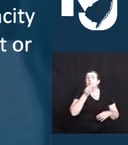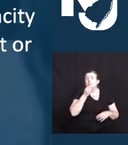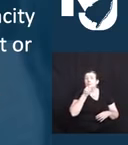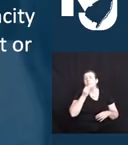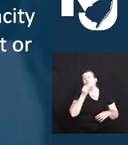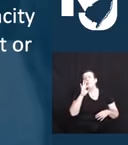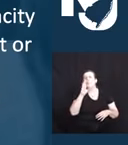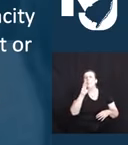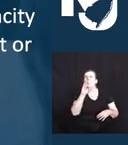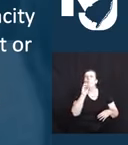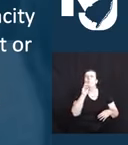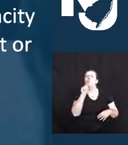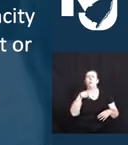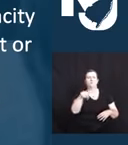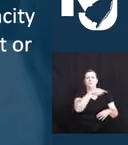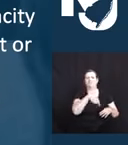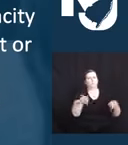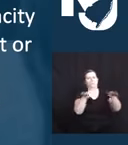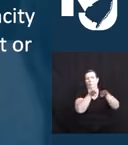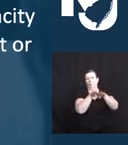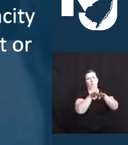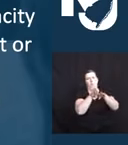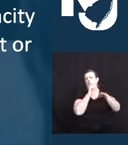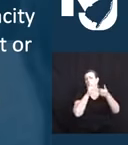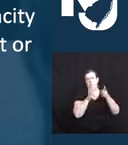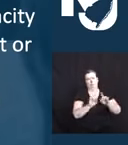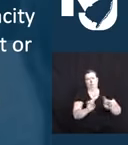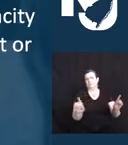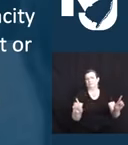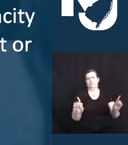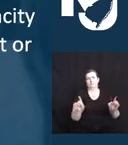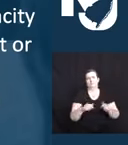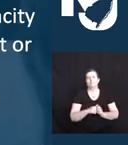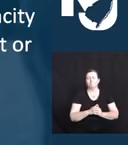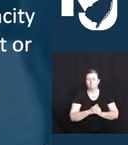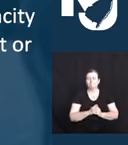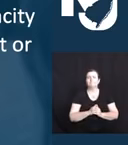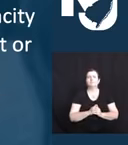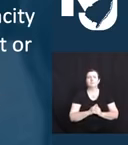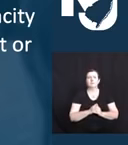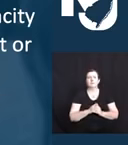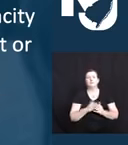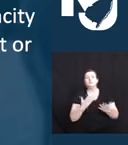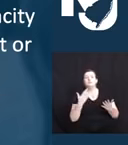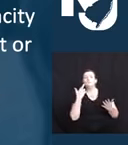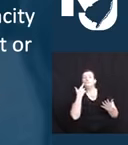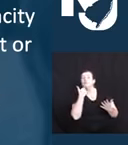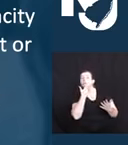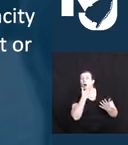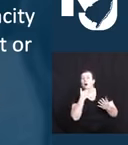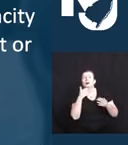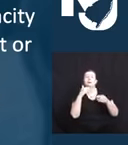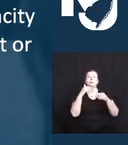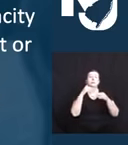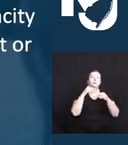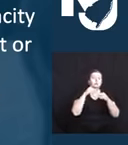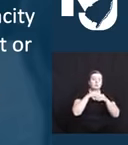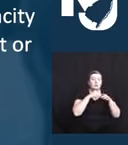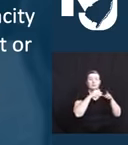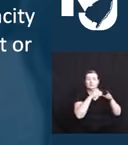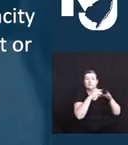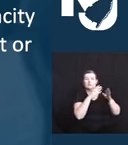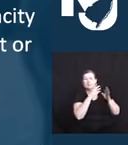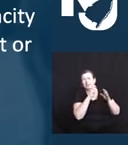closed or otherwise cordoned off. Mall-based restaurants can offer takeout and may offer